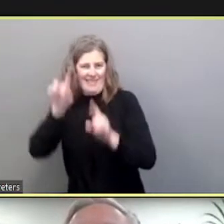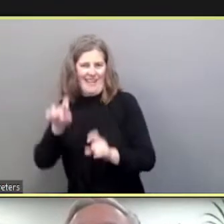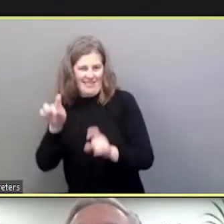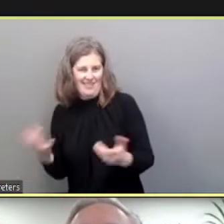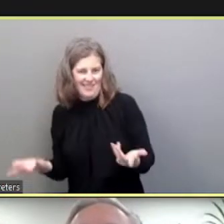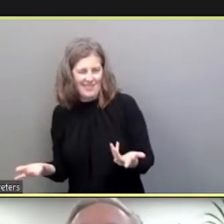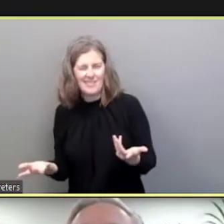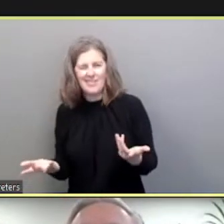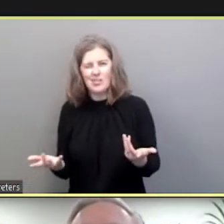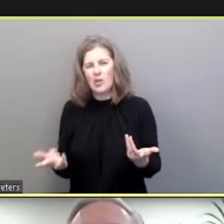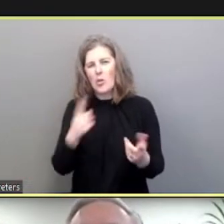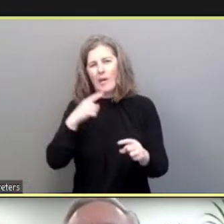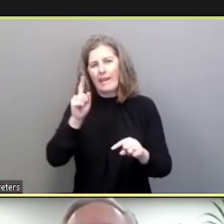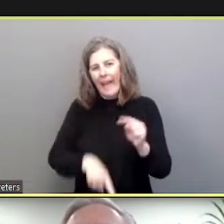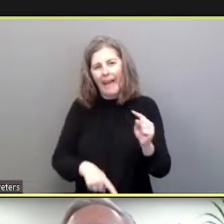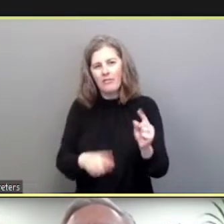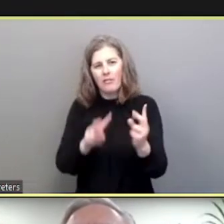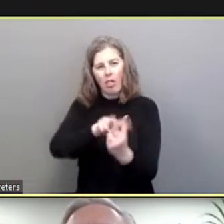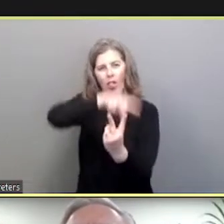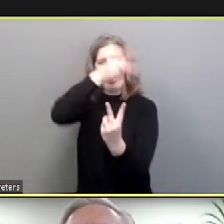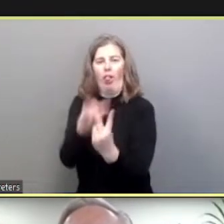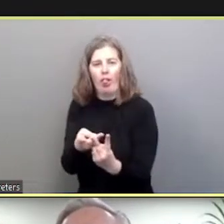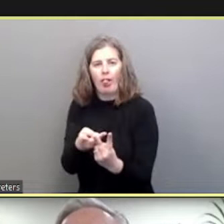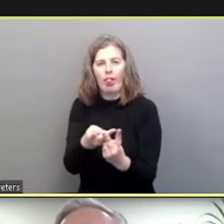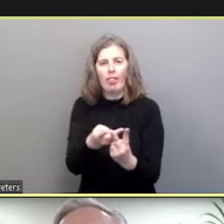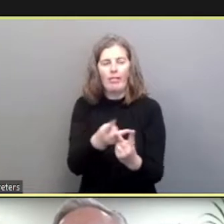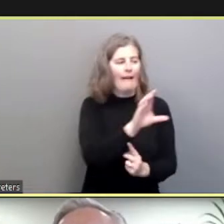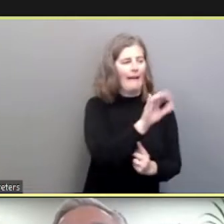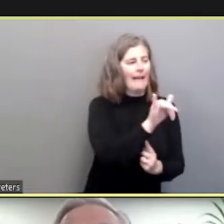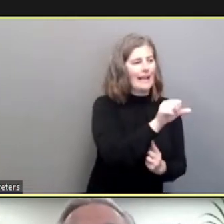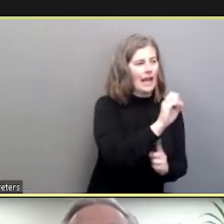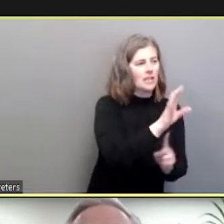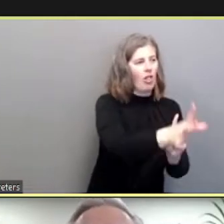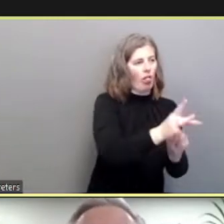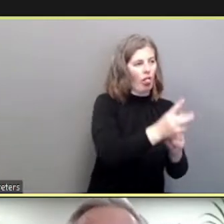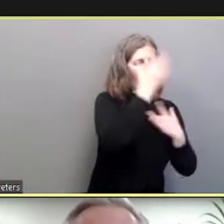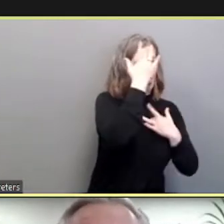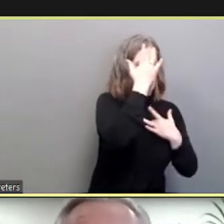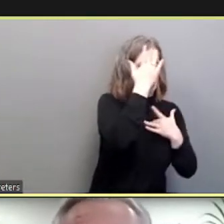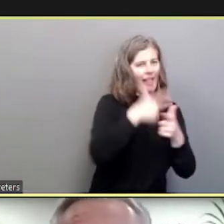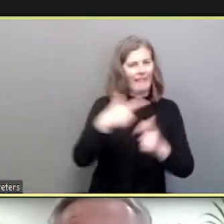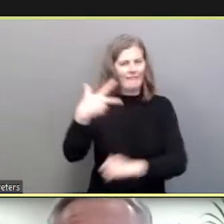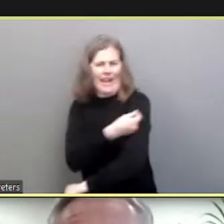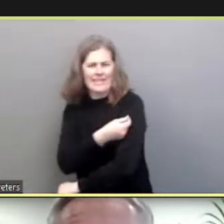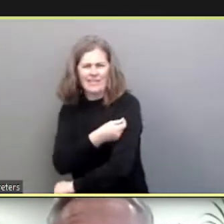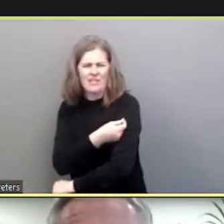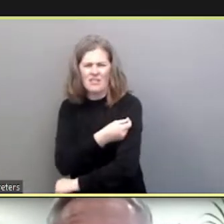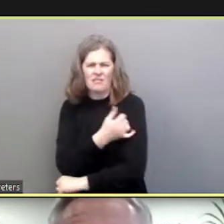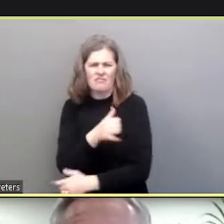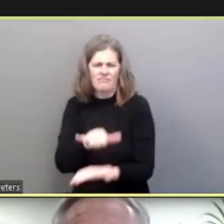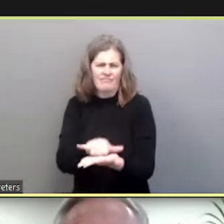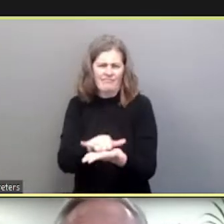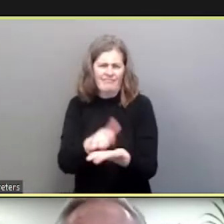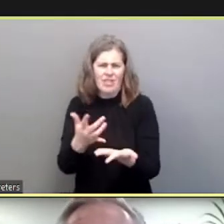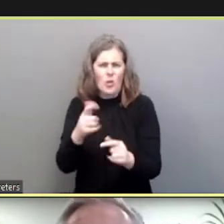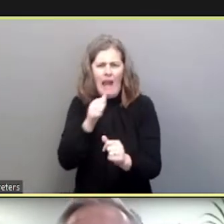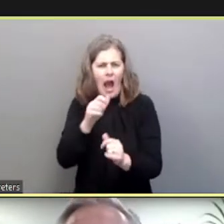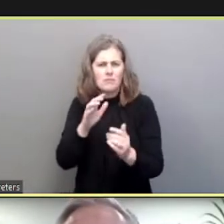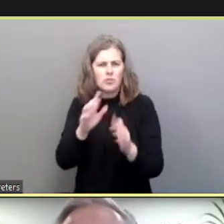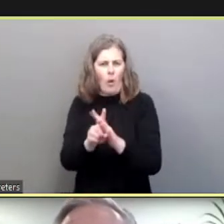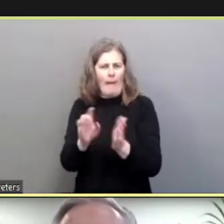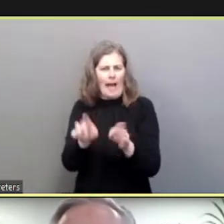the amount, you can't have a case before you get vaccinated, otherwise you would not be a blue dot on this